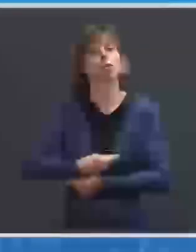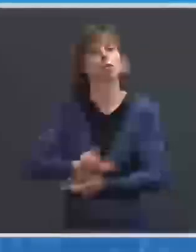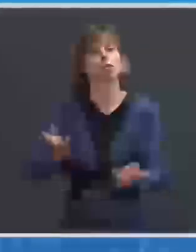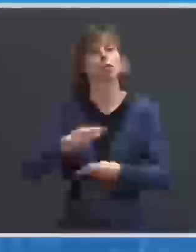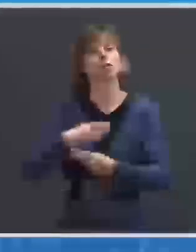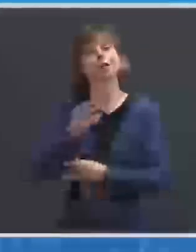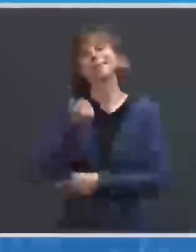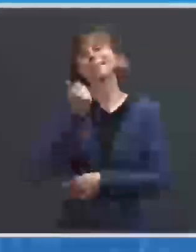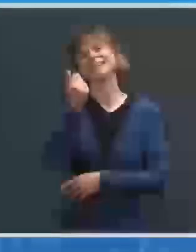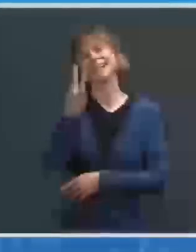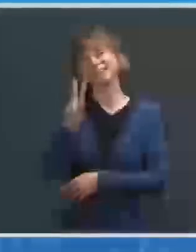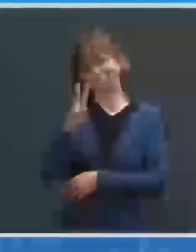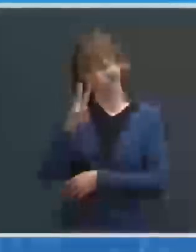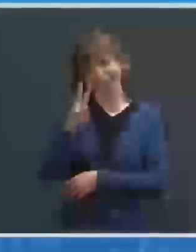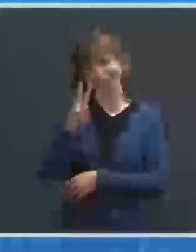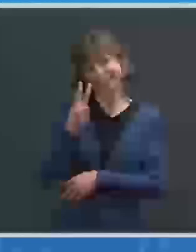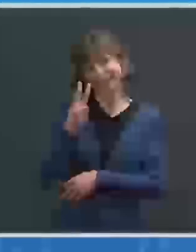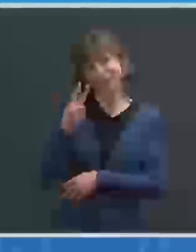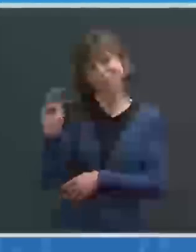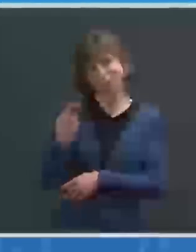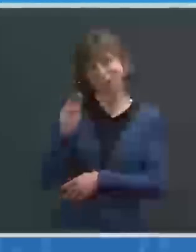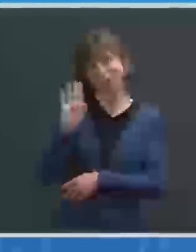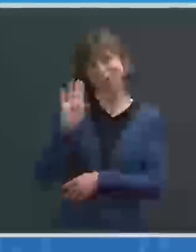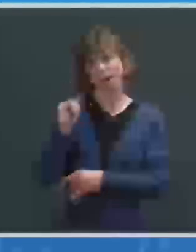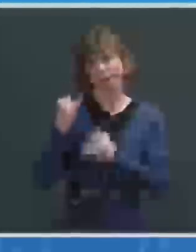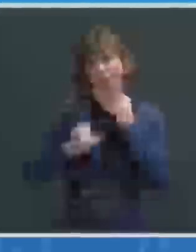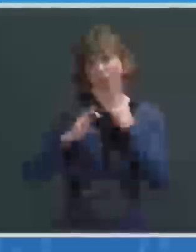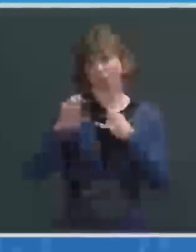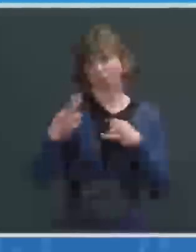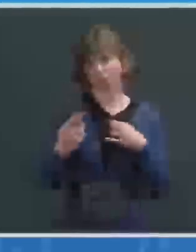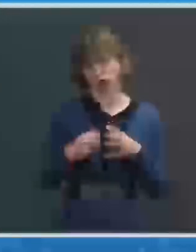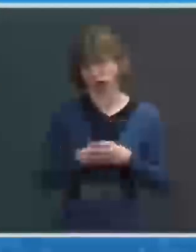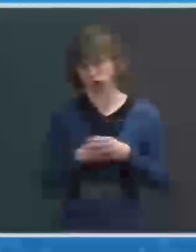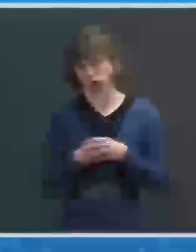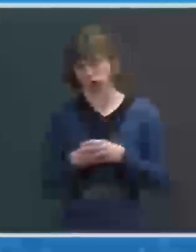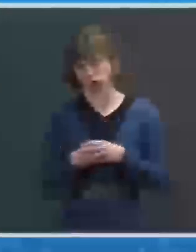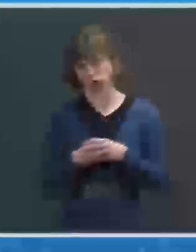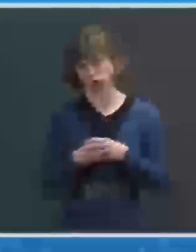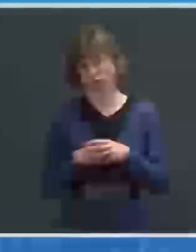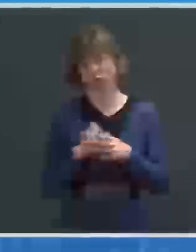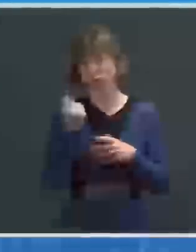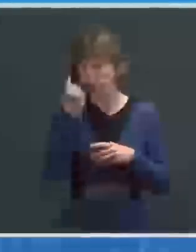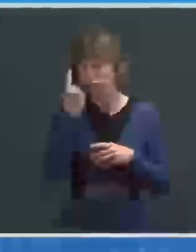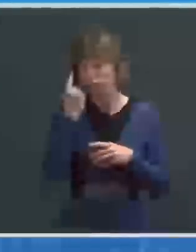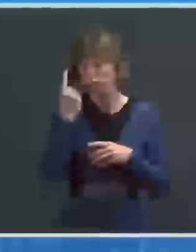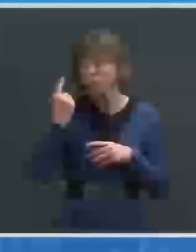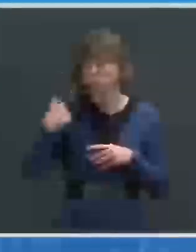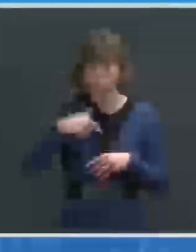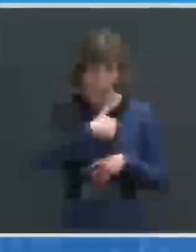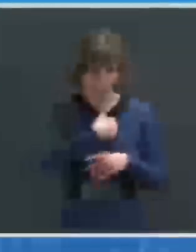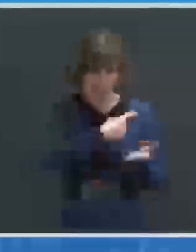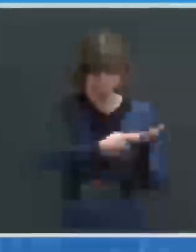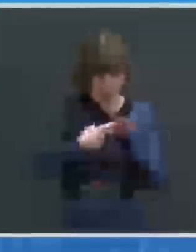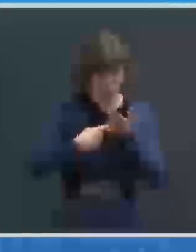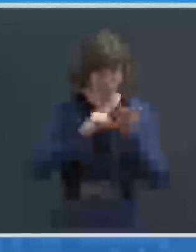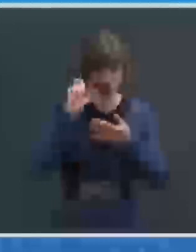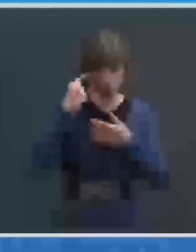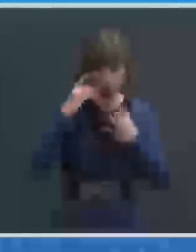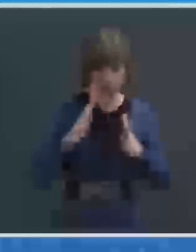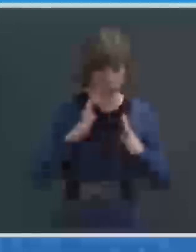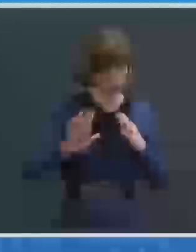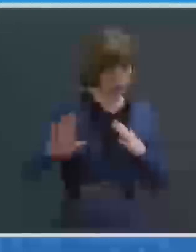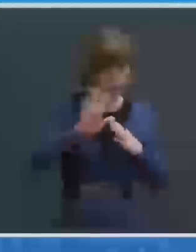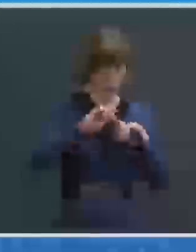doses by the end of March. However, as we have discussed with governors and their teams and with